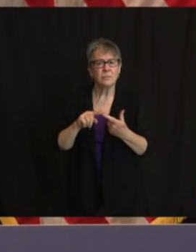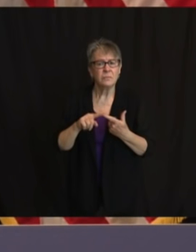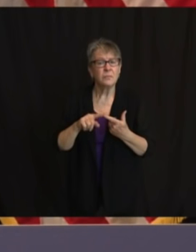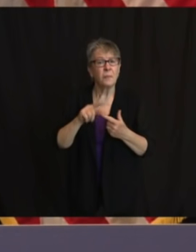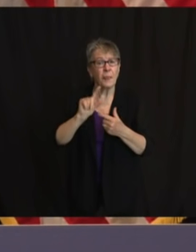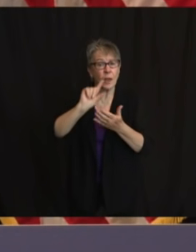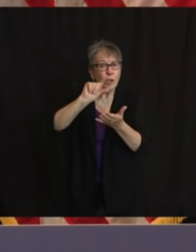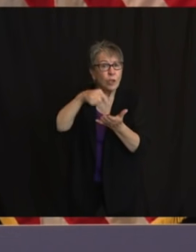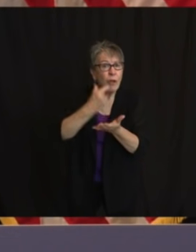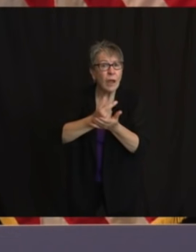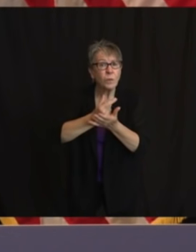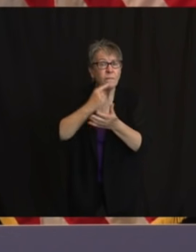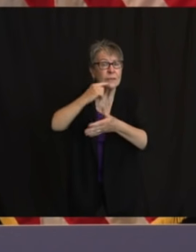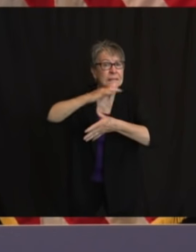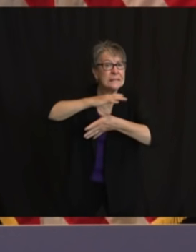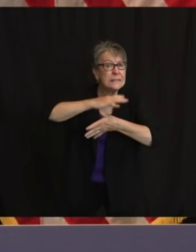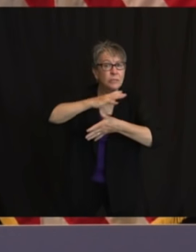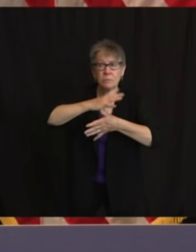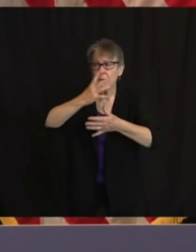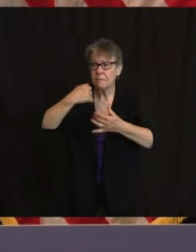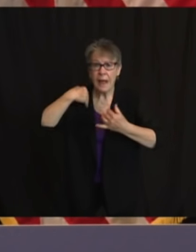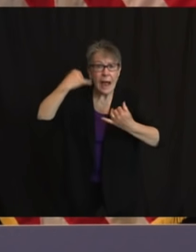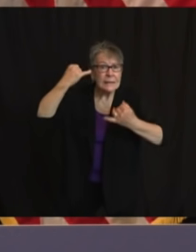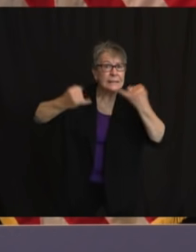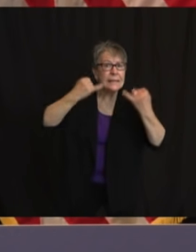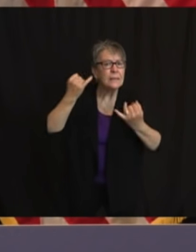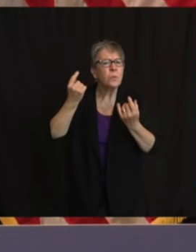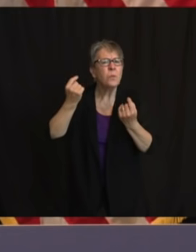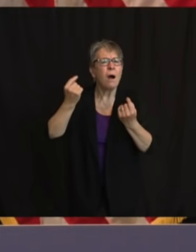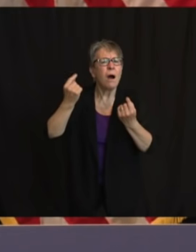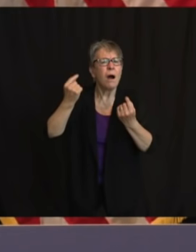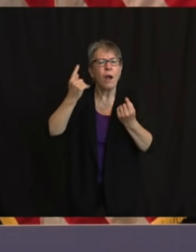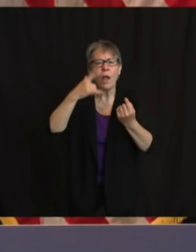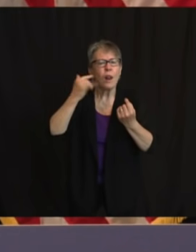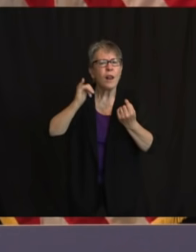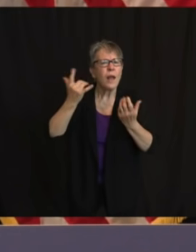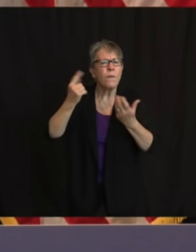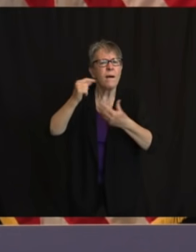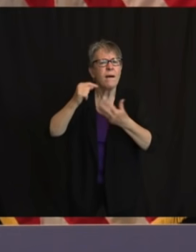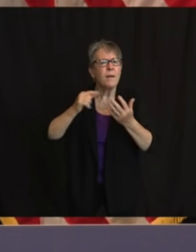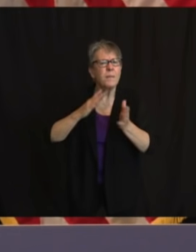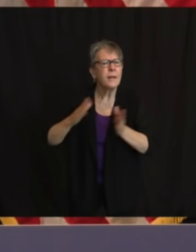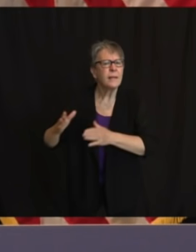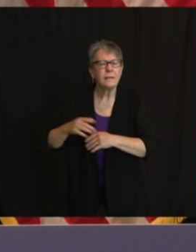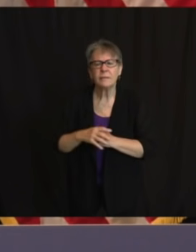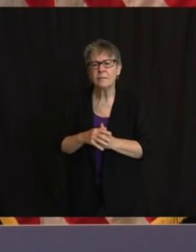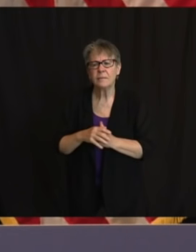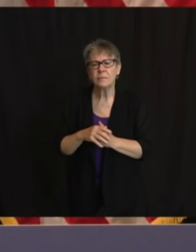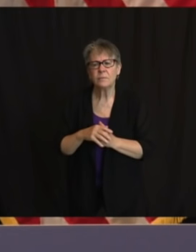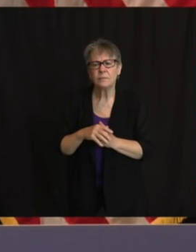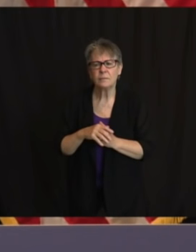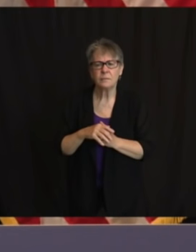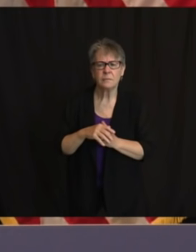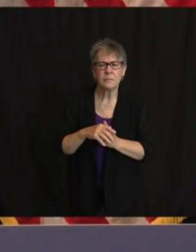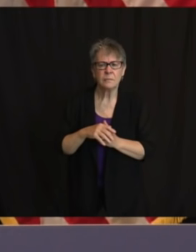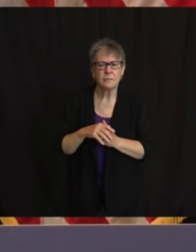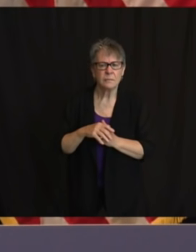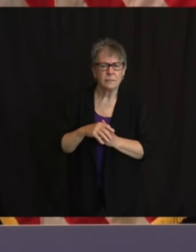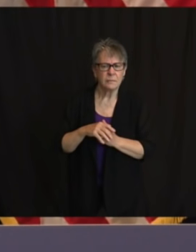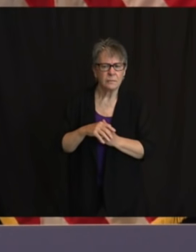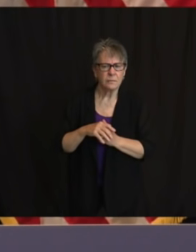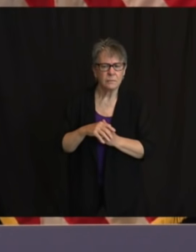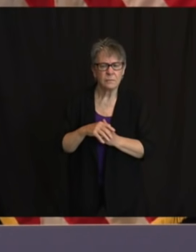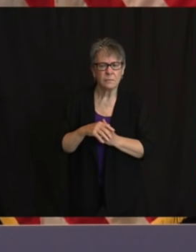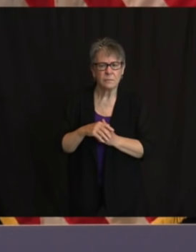Any update on that? Impact what, sorry? Impact state aid, how much schools are getting. Yeah, so to be determined